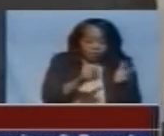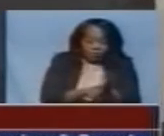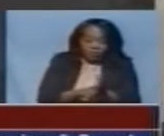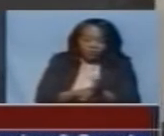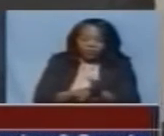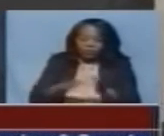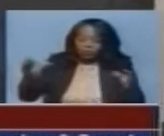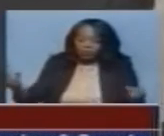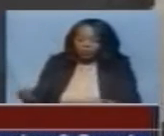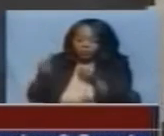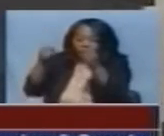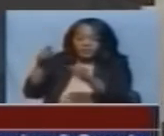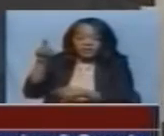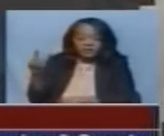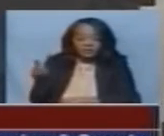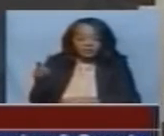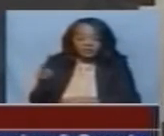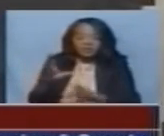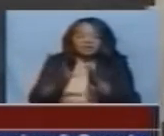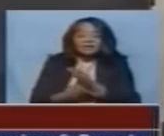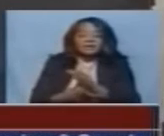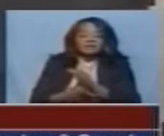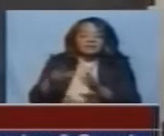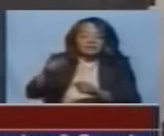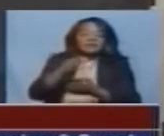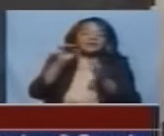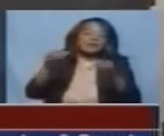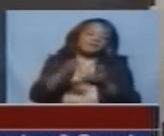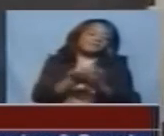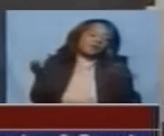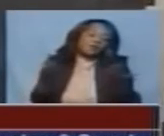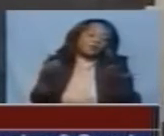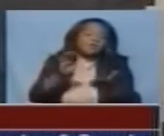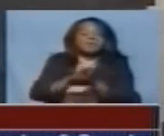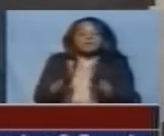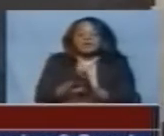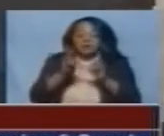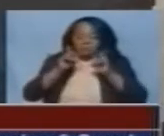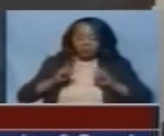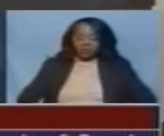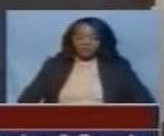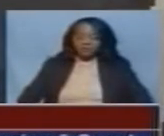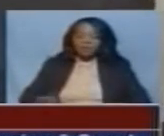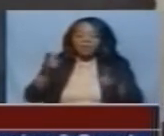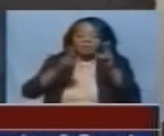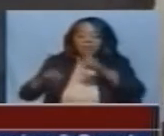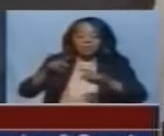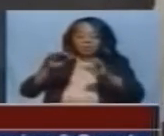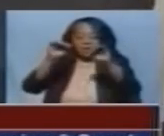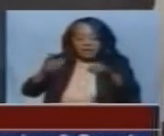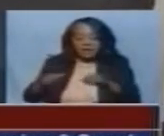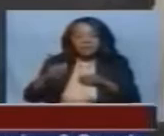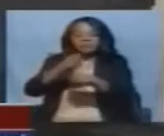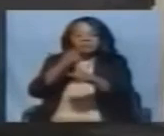and maybe that prosecution fails, it becomes case law. Somebody is going to make reference to that. So the regulations are almost